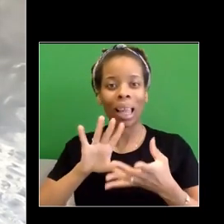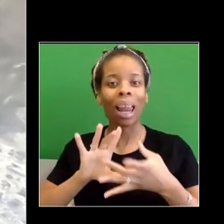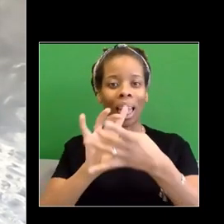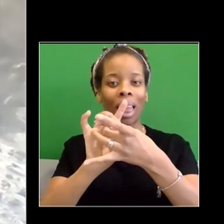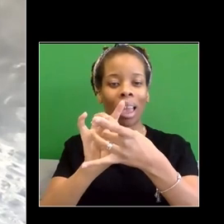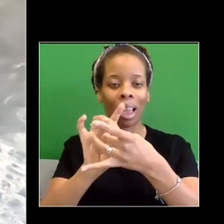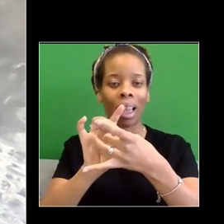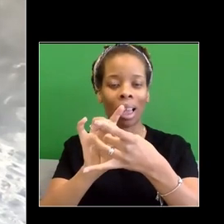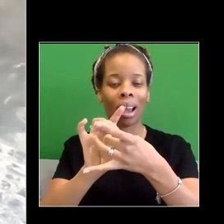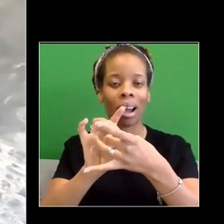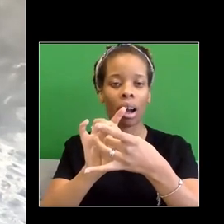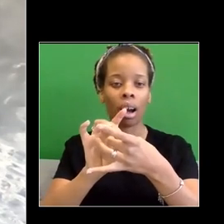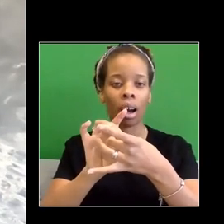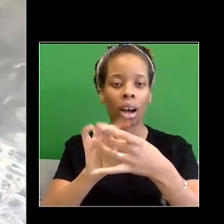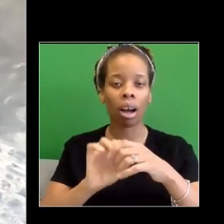that